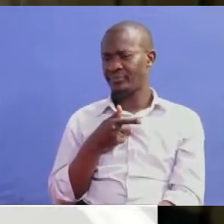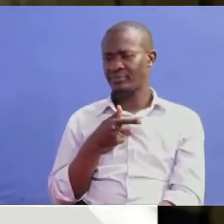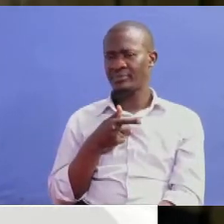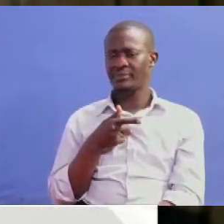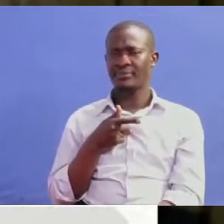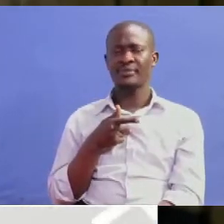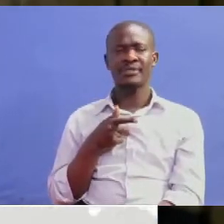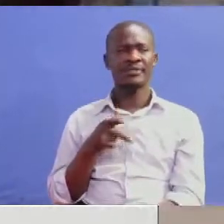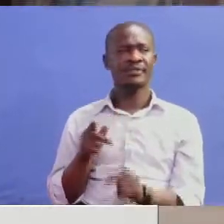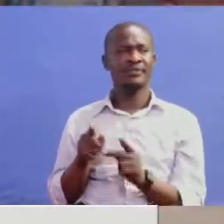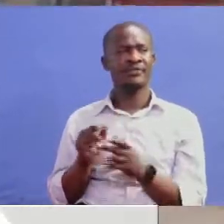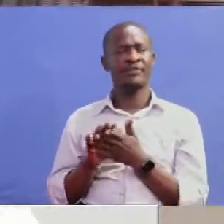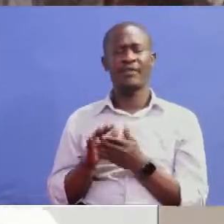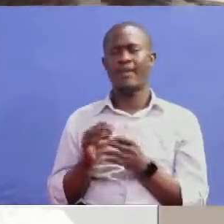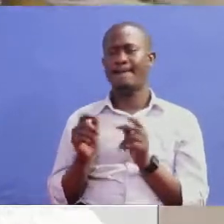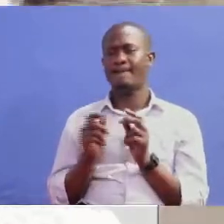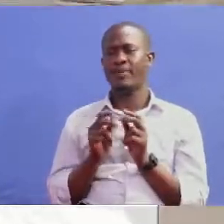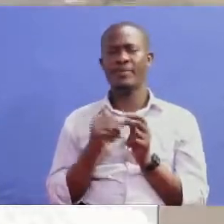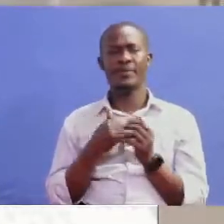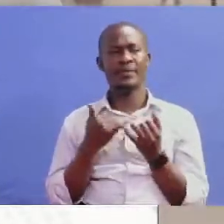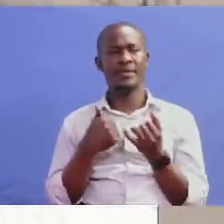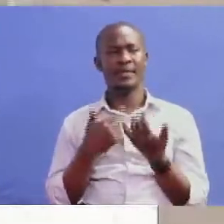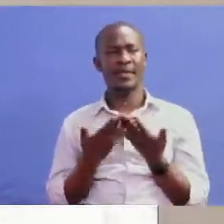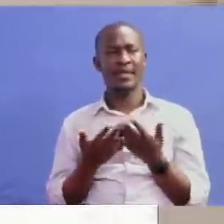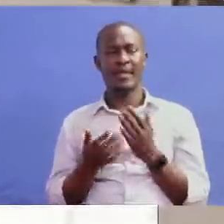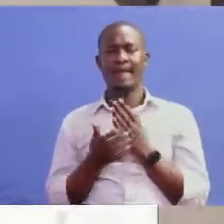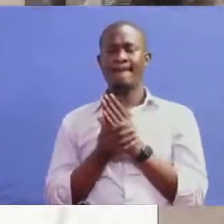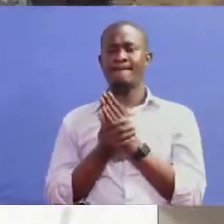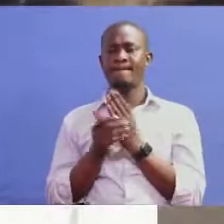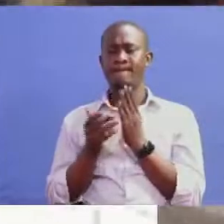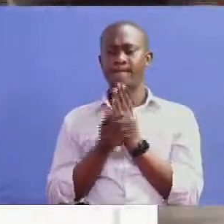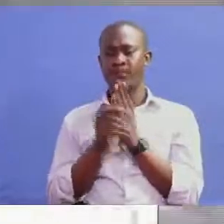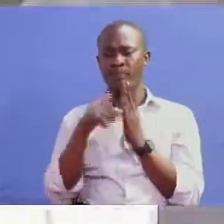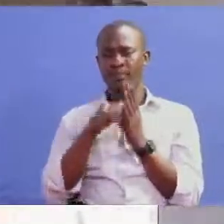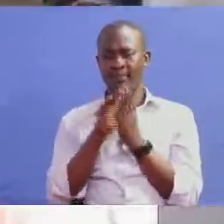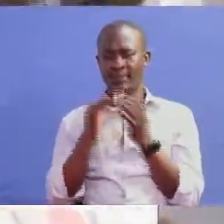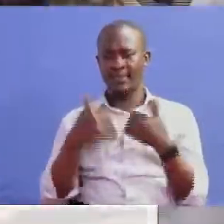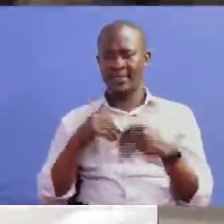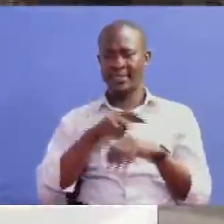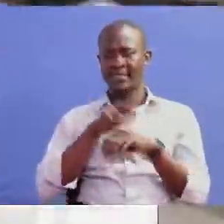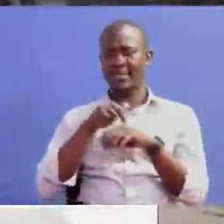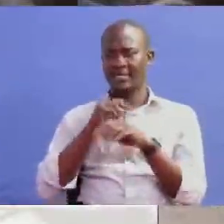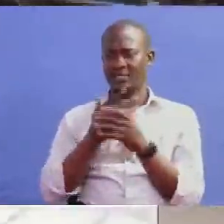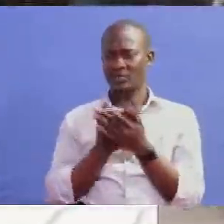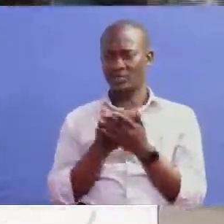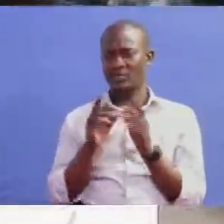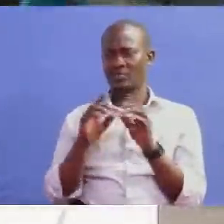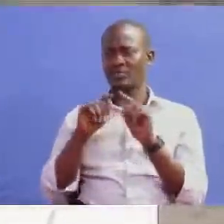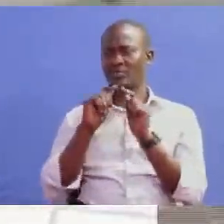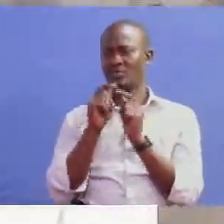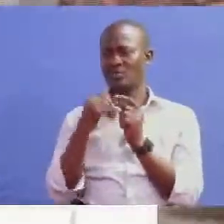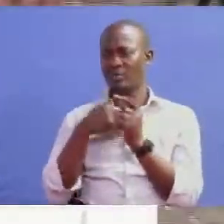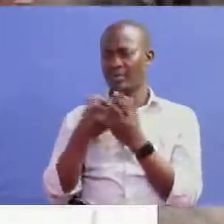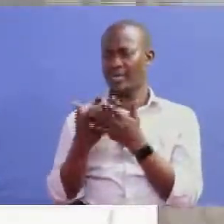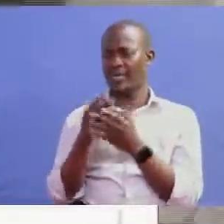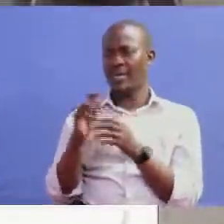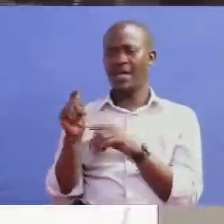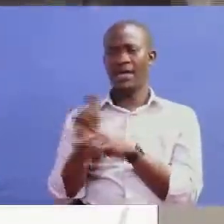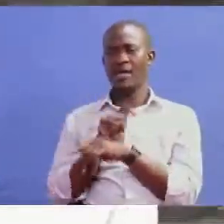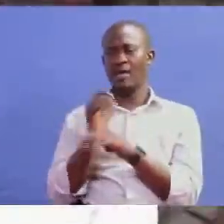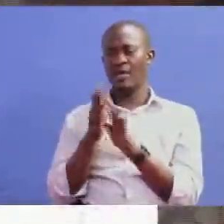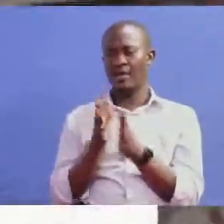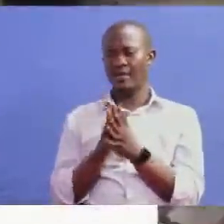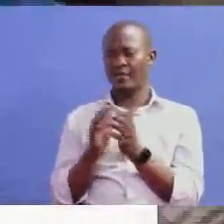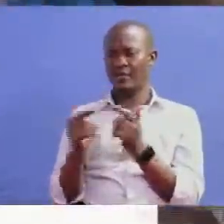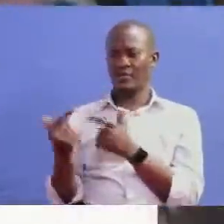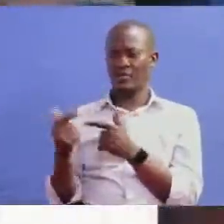it's really painful. Wanyoike is now a professional fencer in the Kenya National Fencing Federation team and a coach. He